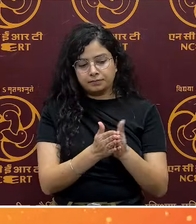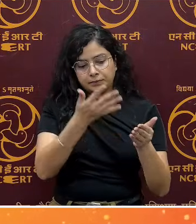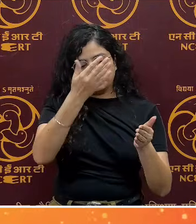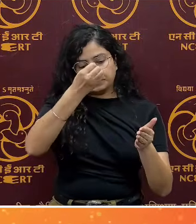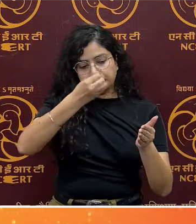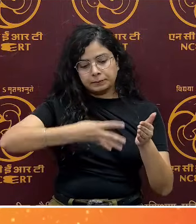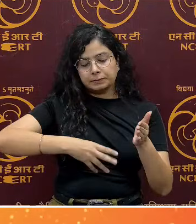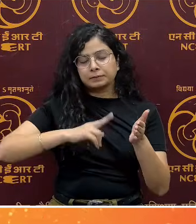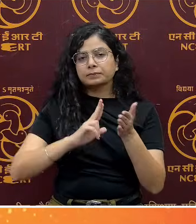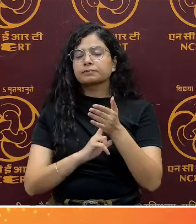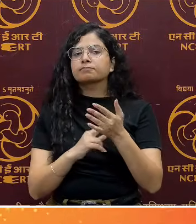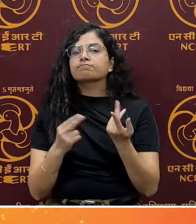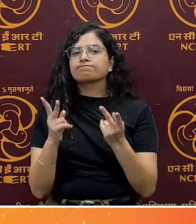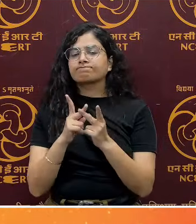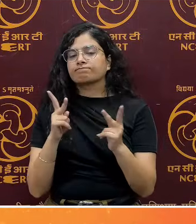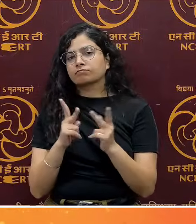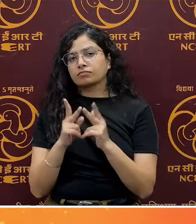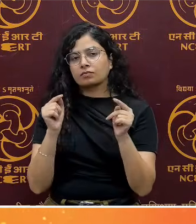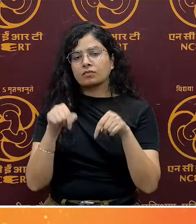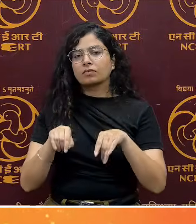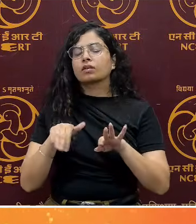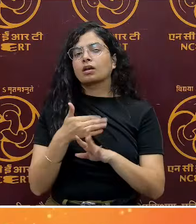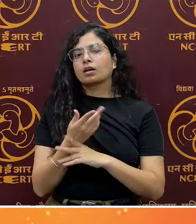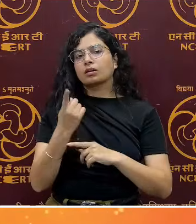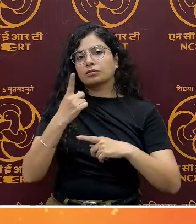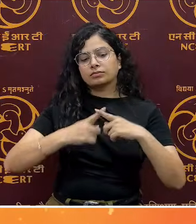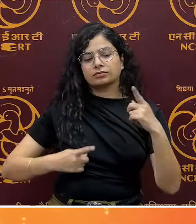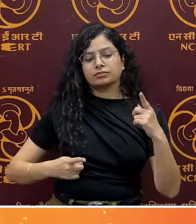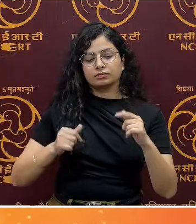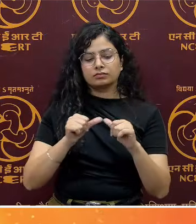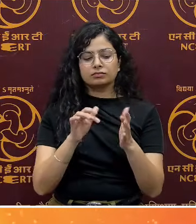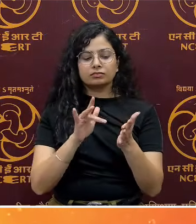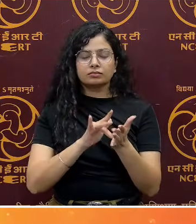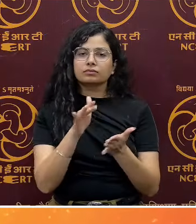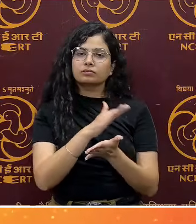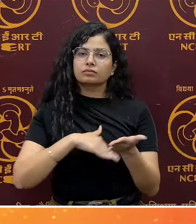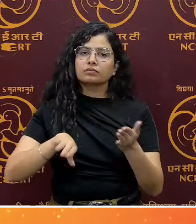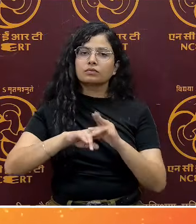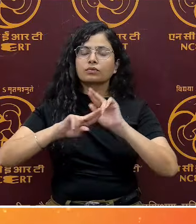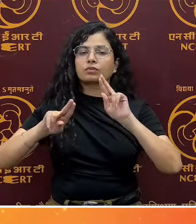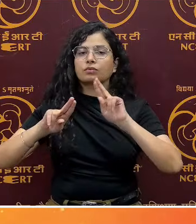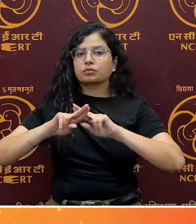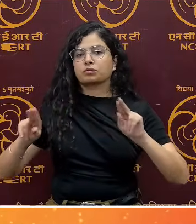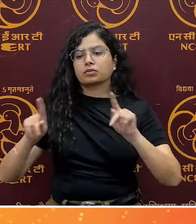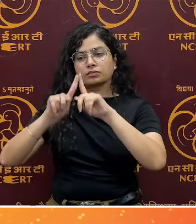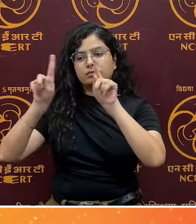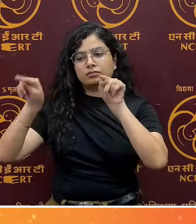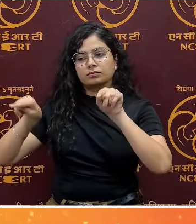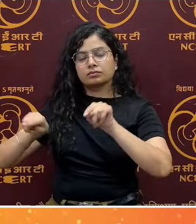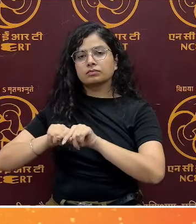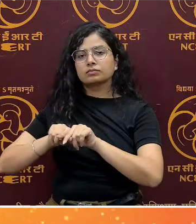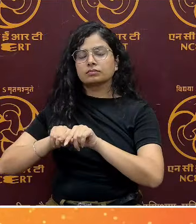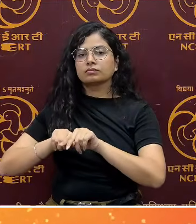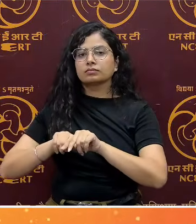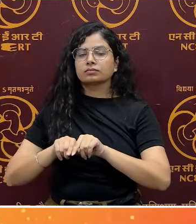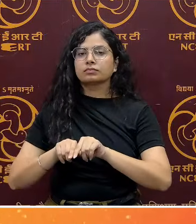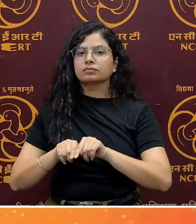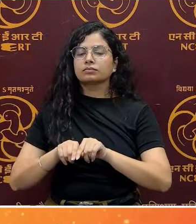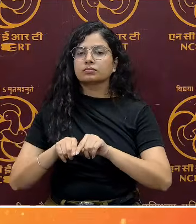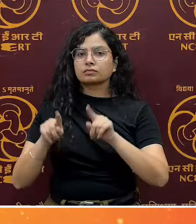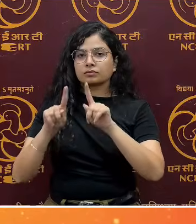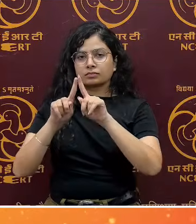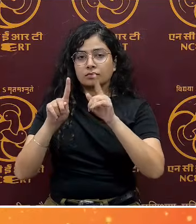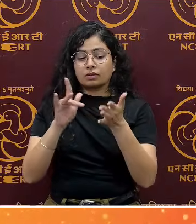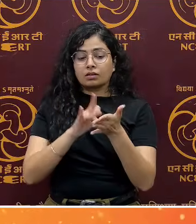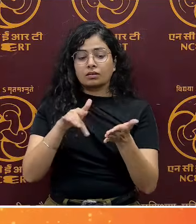natural numbers, and exactly this is the half of the area of the full this rectangle. Right. So the area